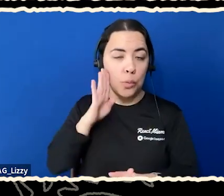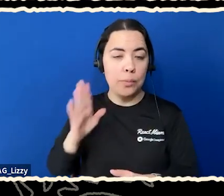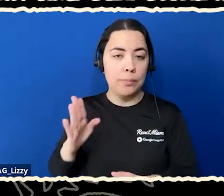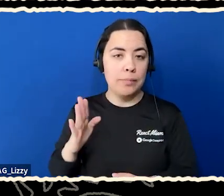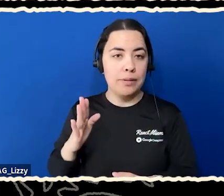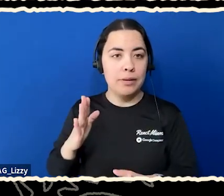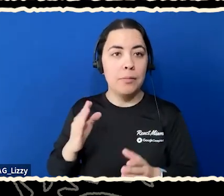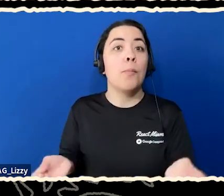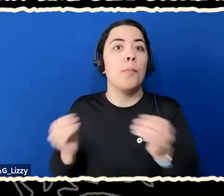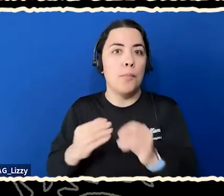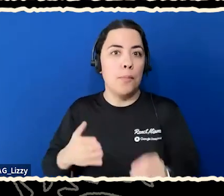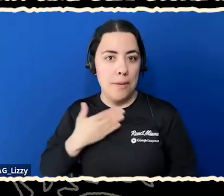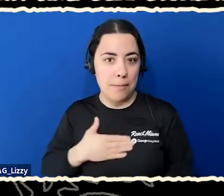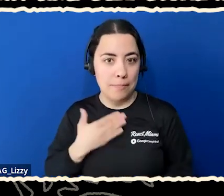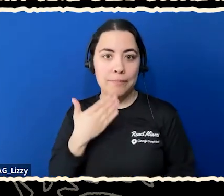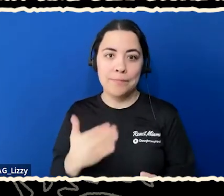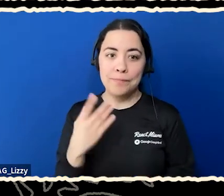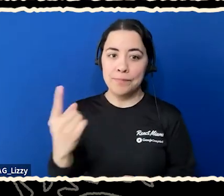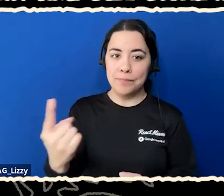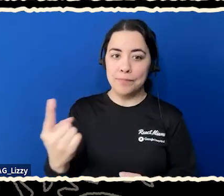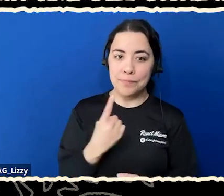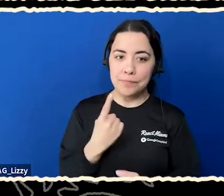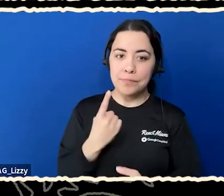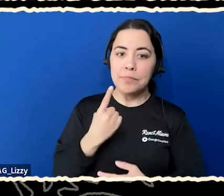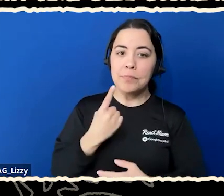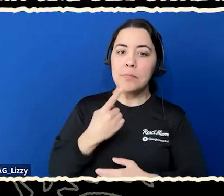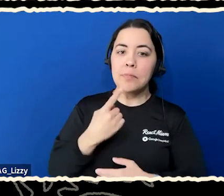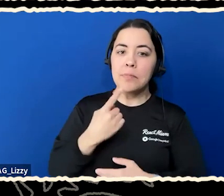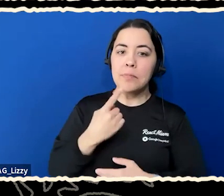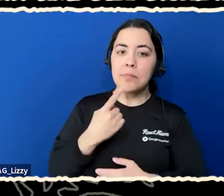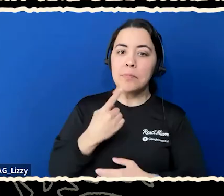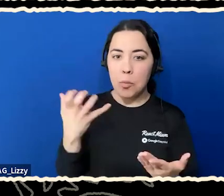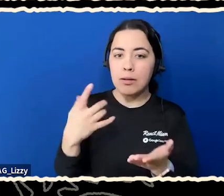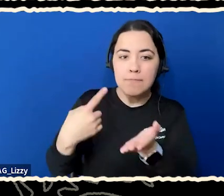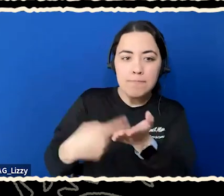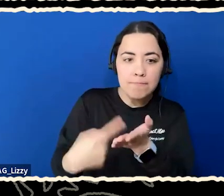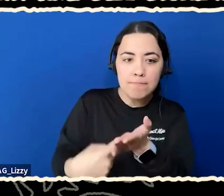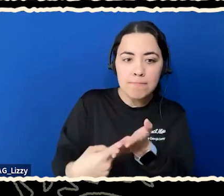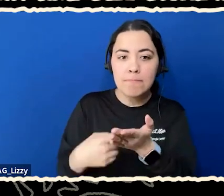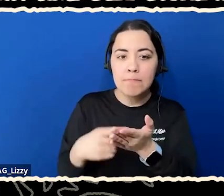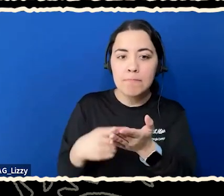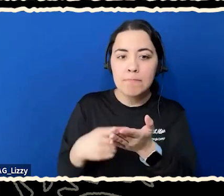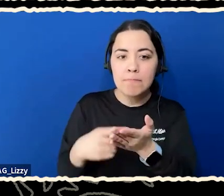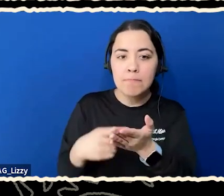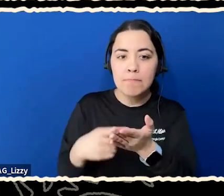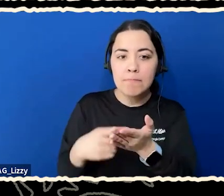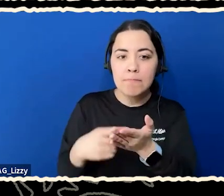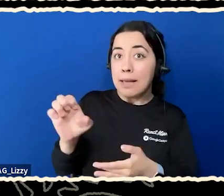talk about base UI, performance, or anything. Thank you.